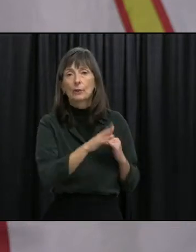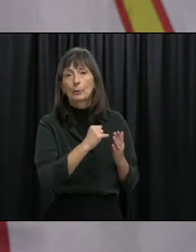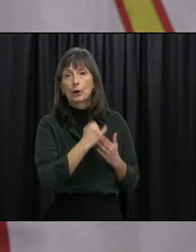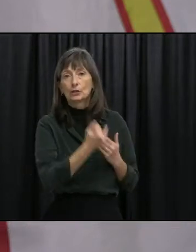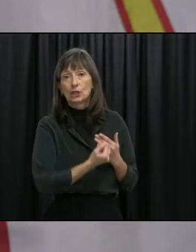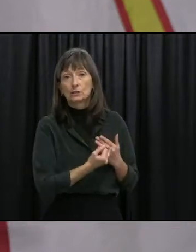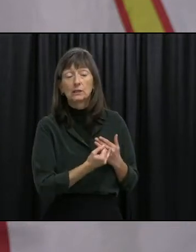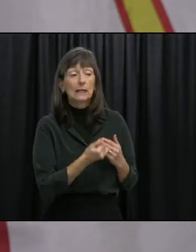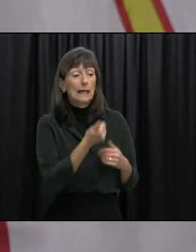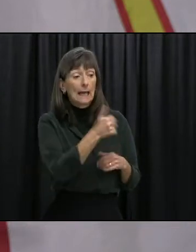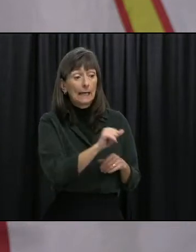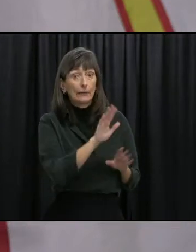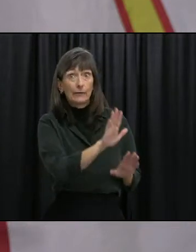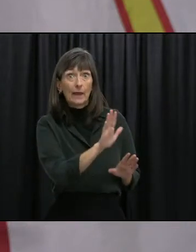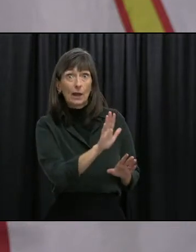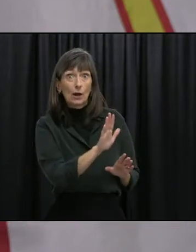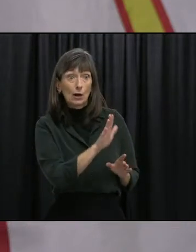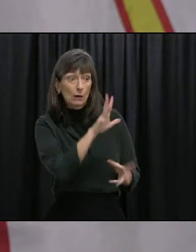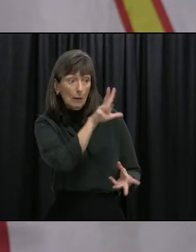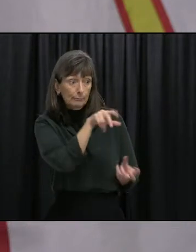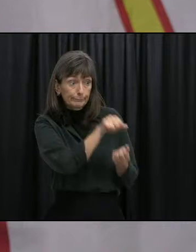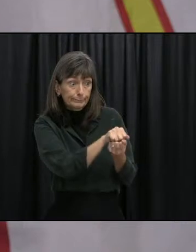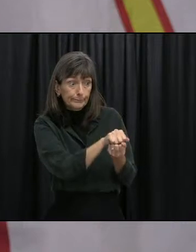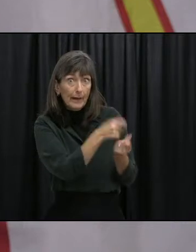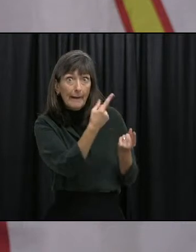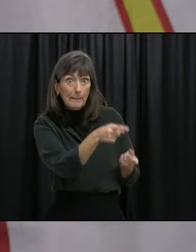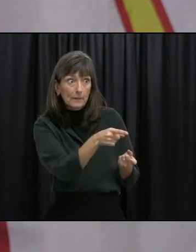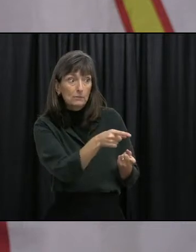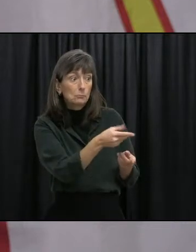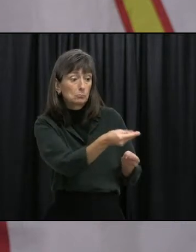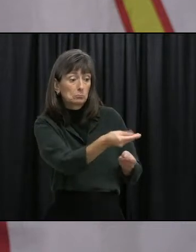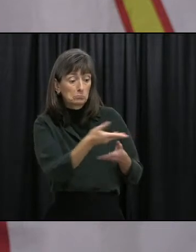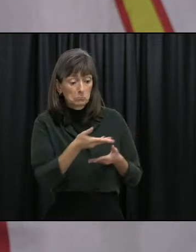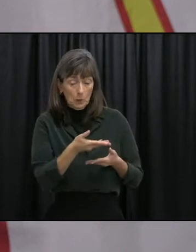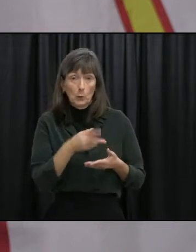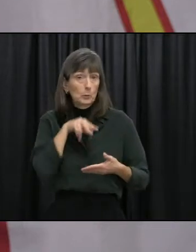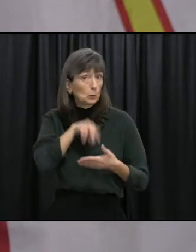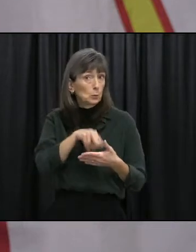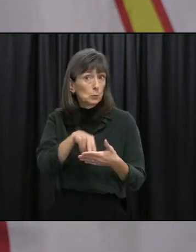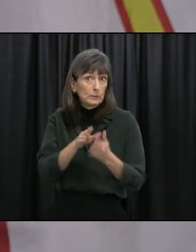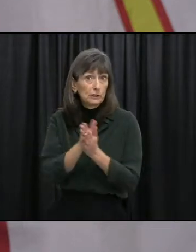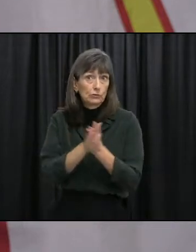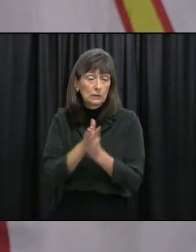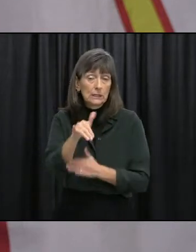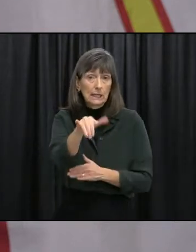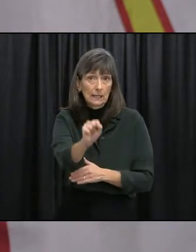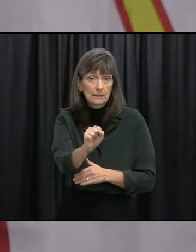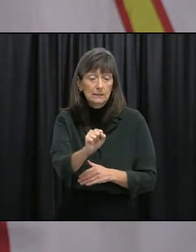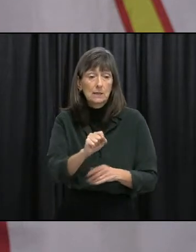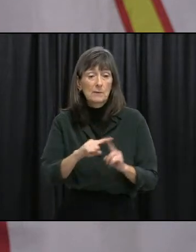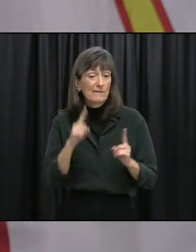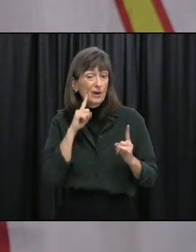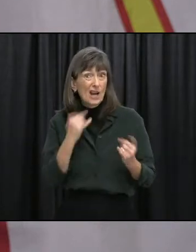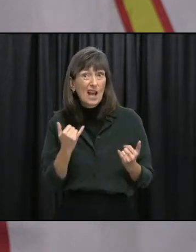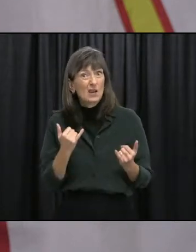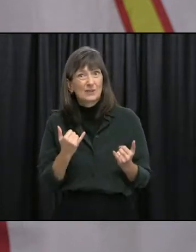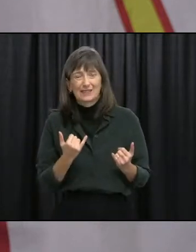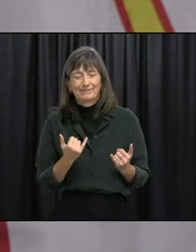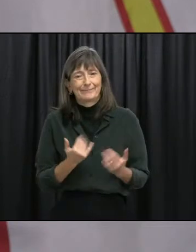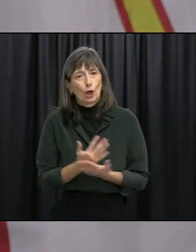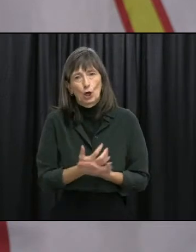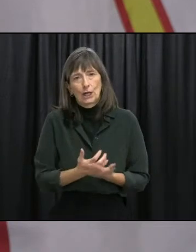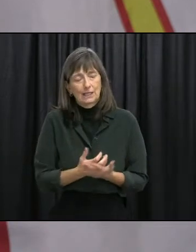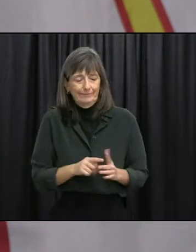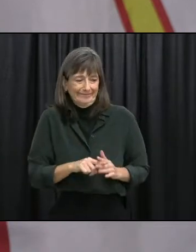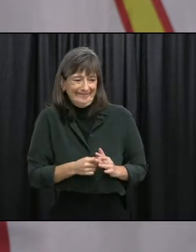interested in the results of that when it comes out. But at this point, you know, it's too